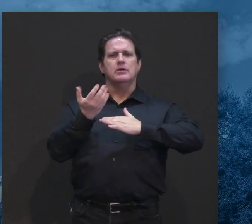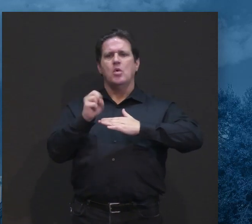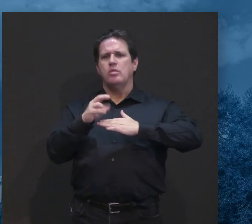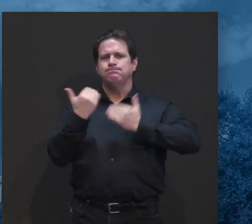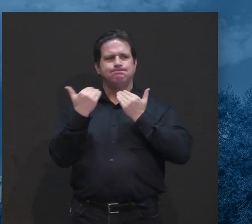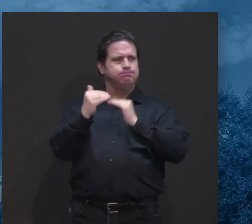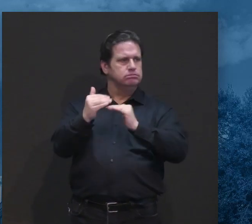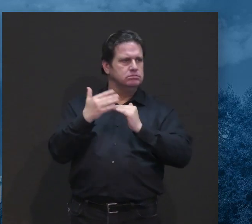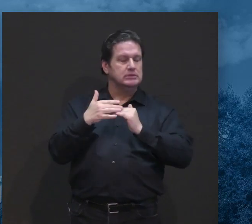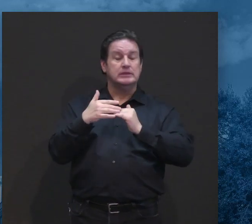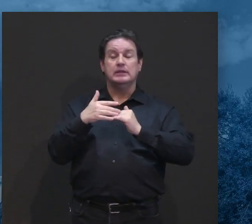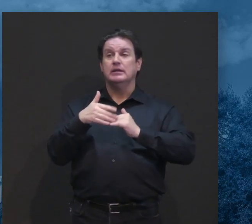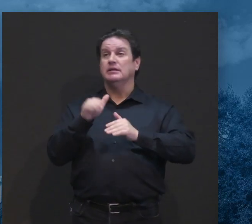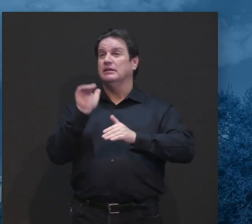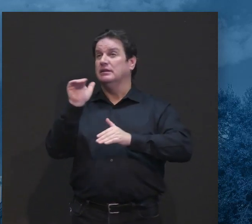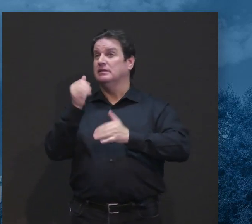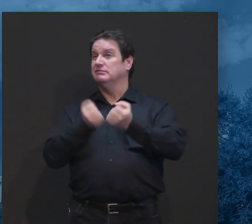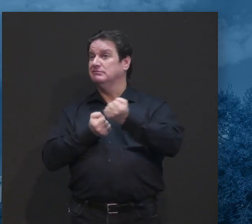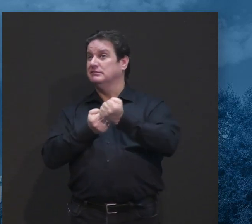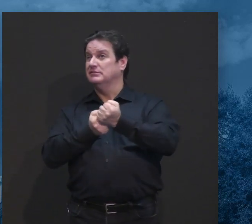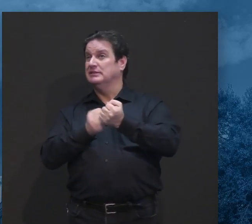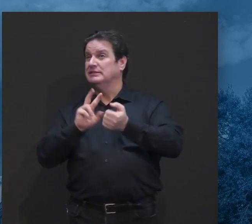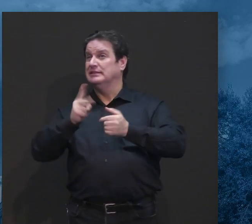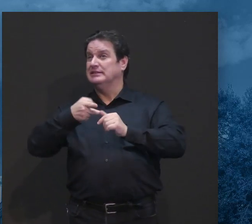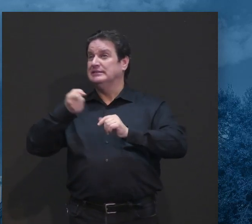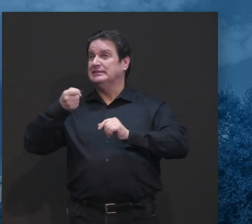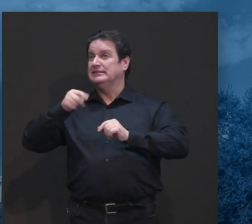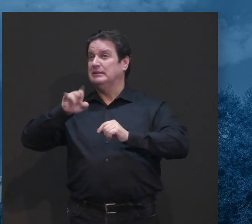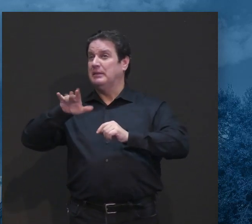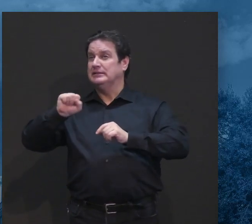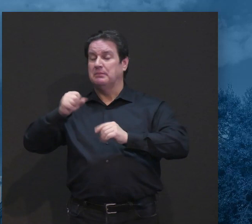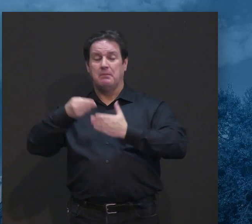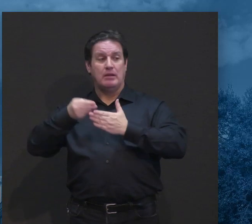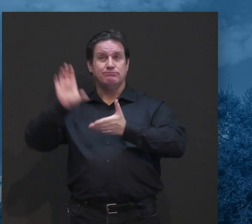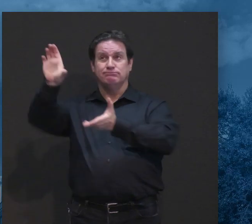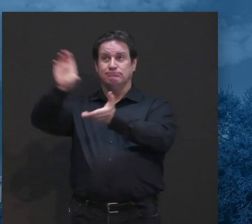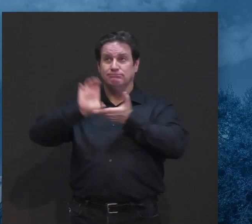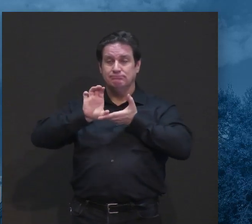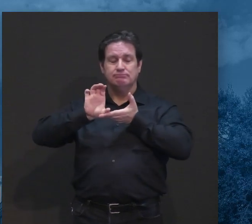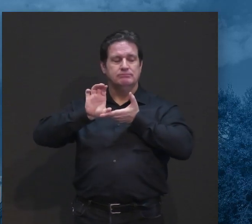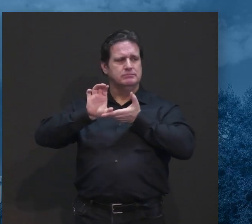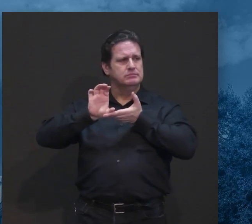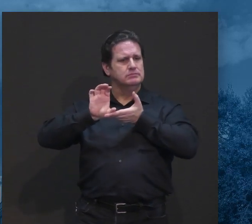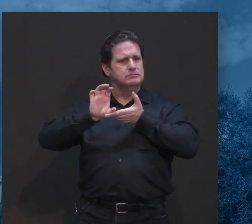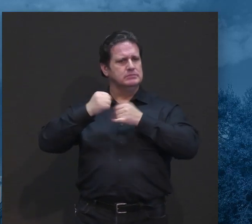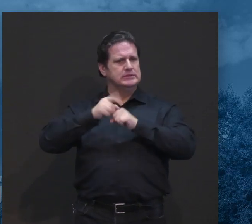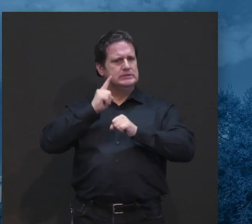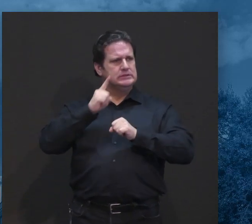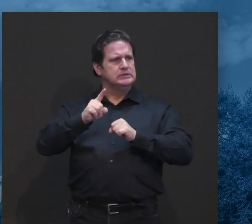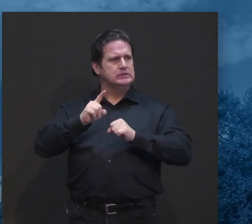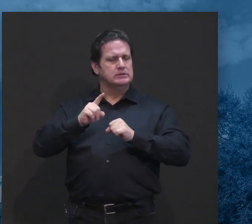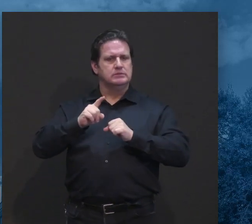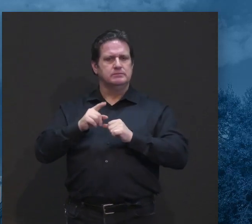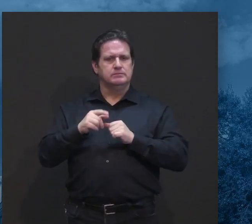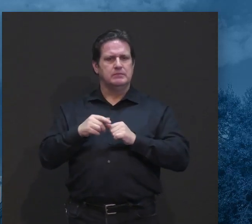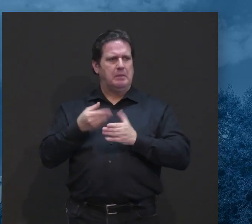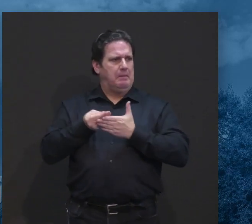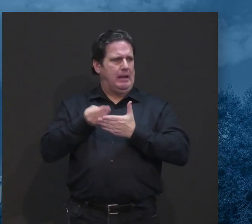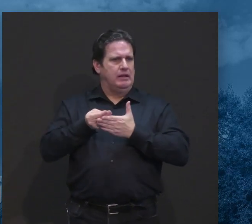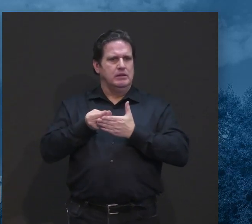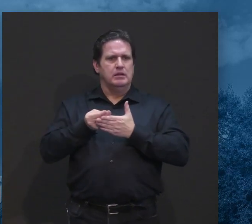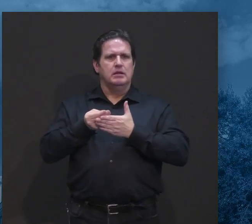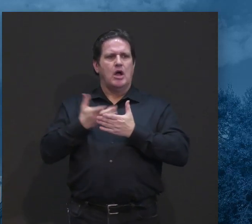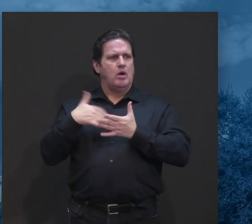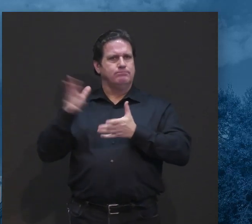second stimulus. I think it just makes sense, certainly makes sense to extend the period of time to spend the money that's already